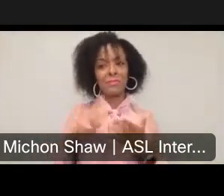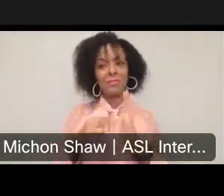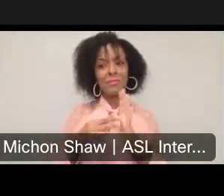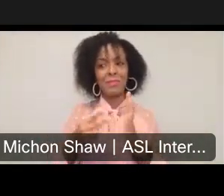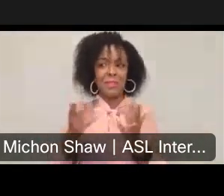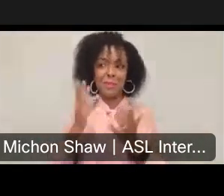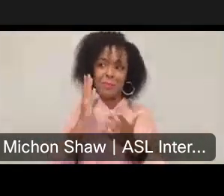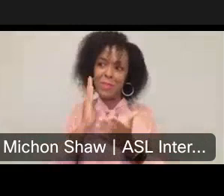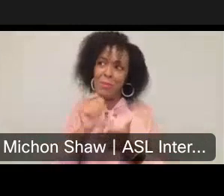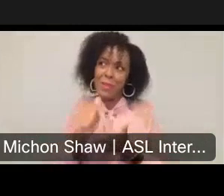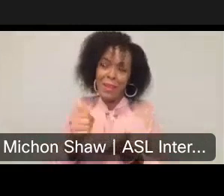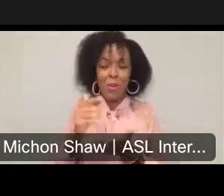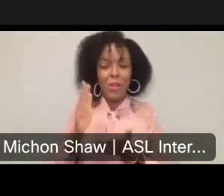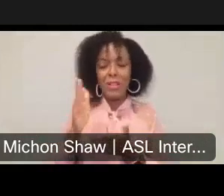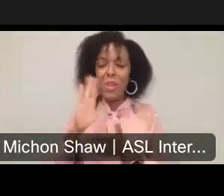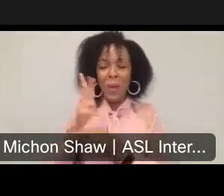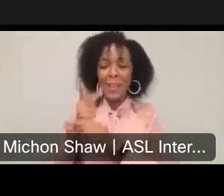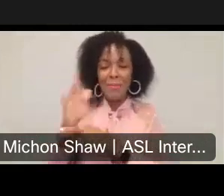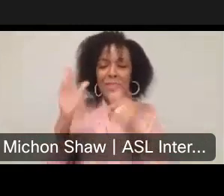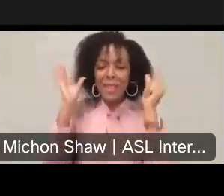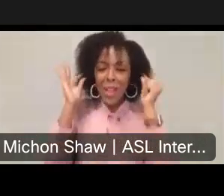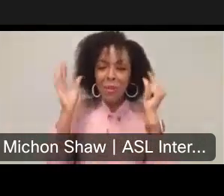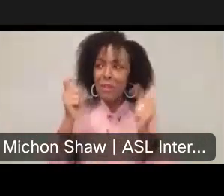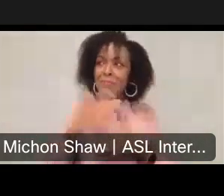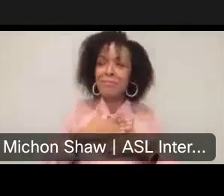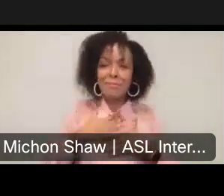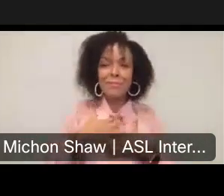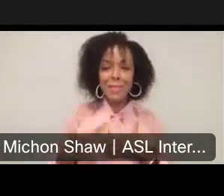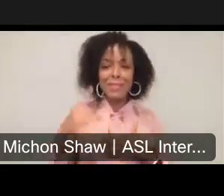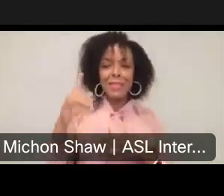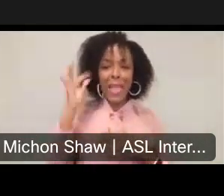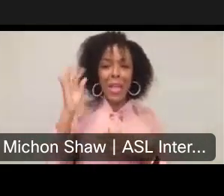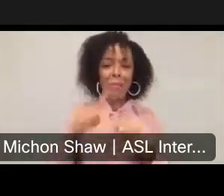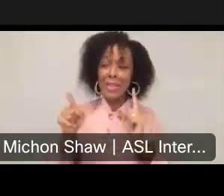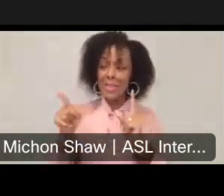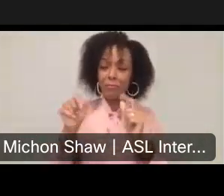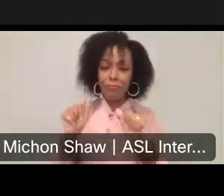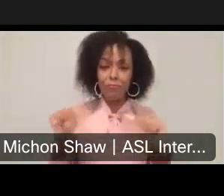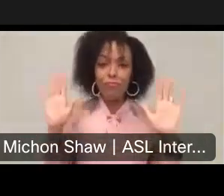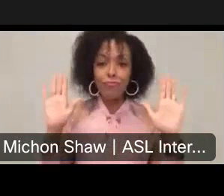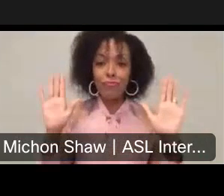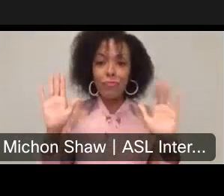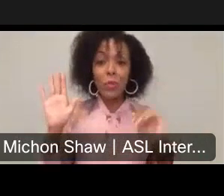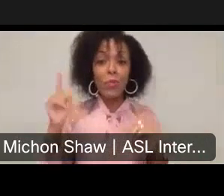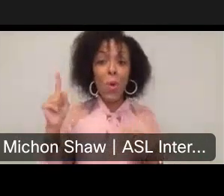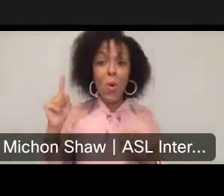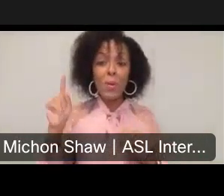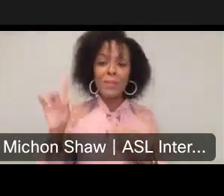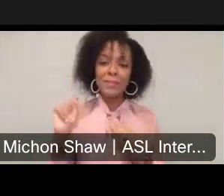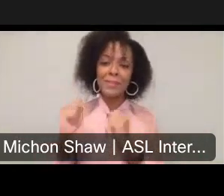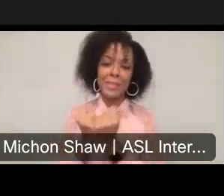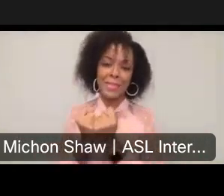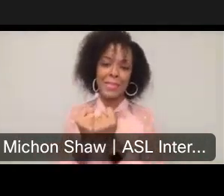sacrifice, but he did it for his team, as we all do in many situations, not just in sports, but all that we